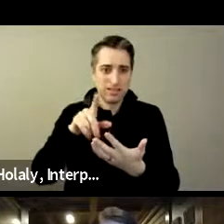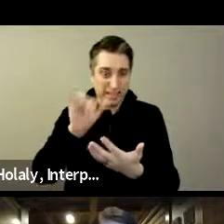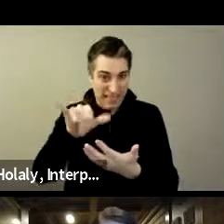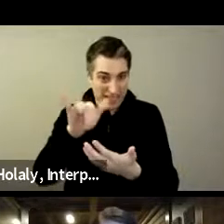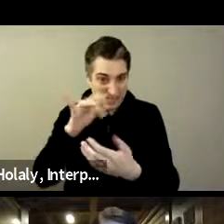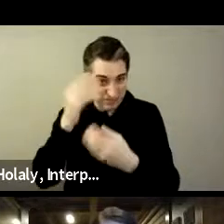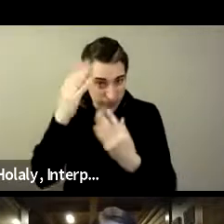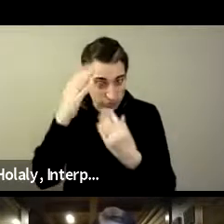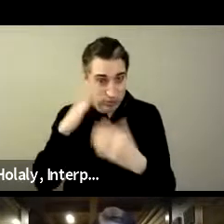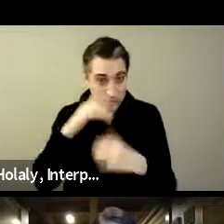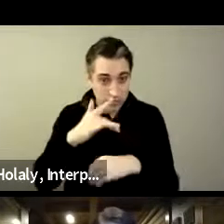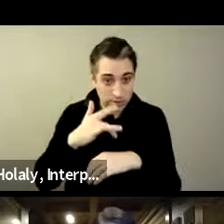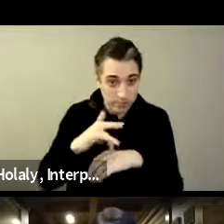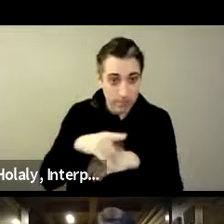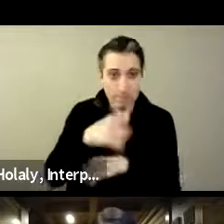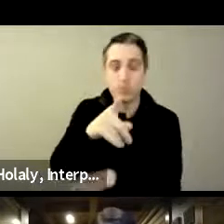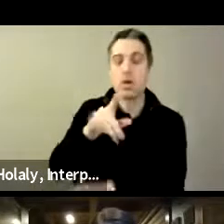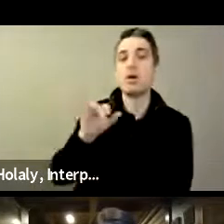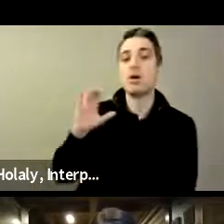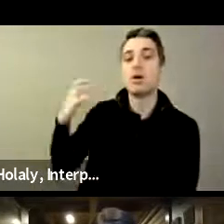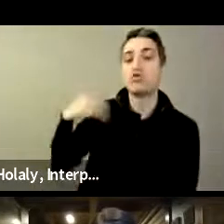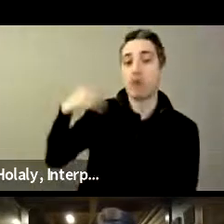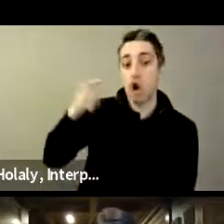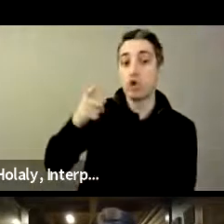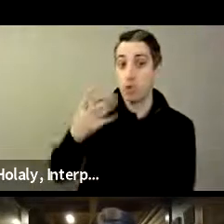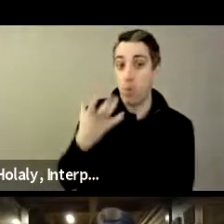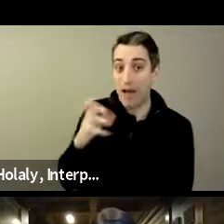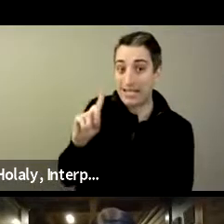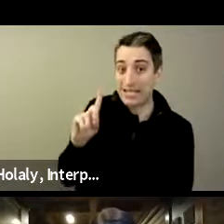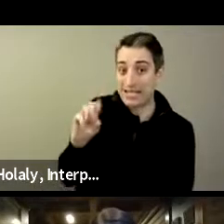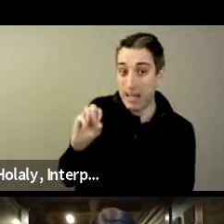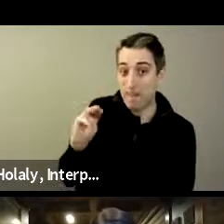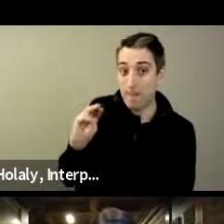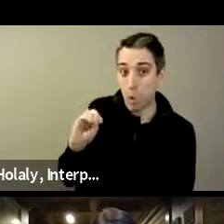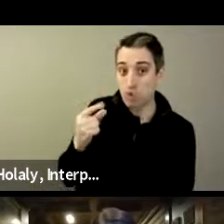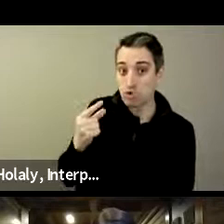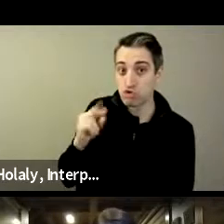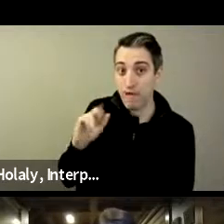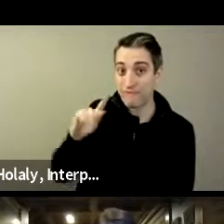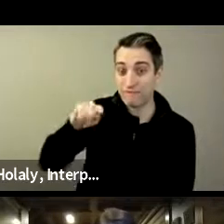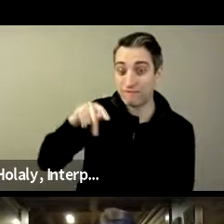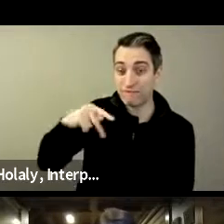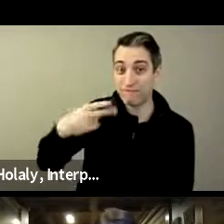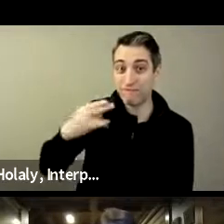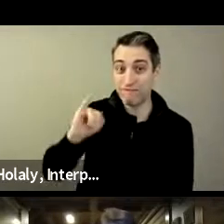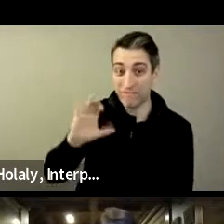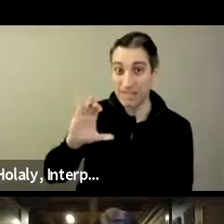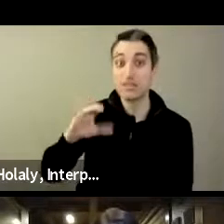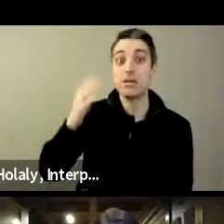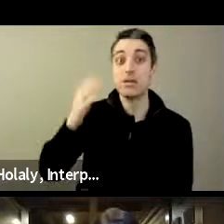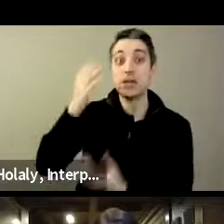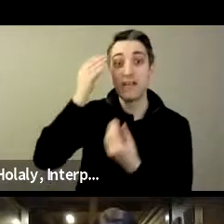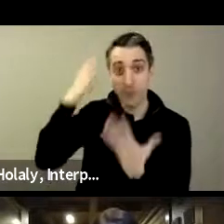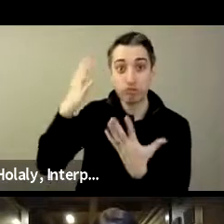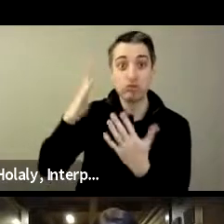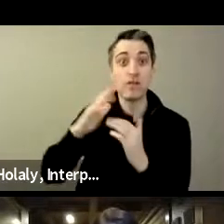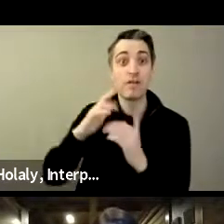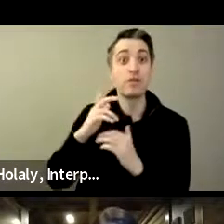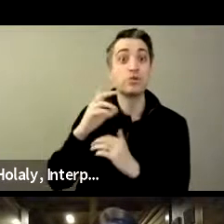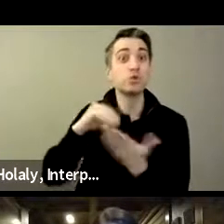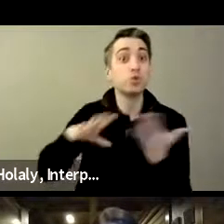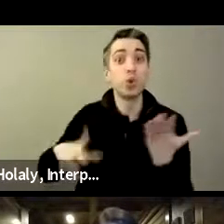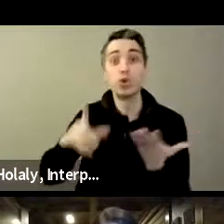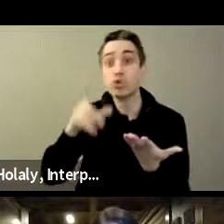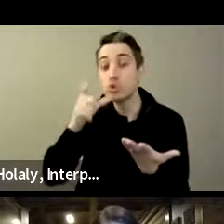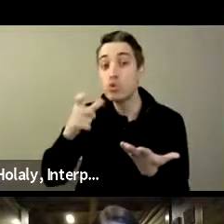So you're asking for the demographic makeup of charter school students in the state of Michigan? Right, also